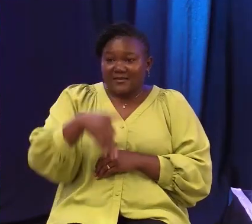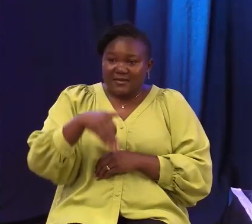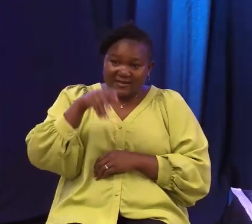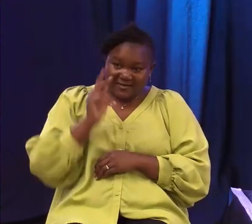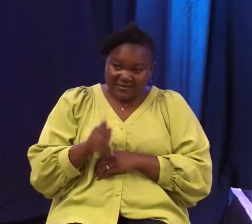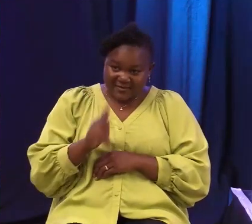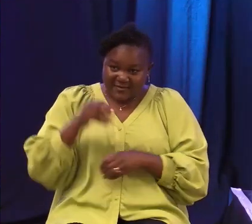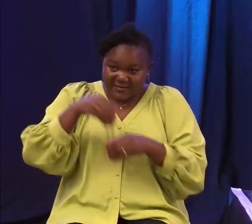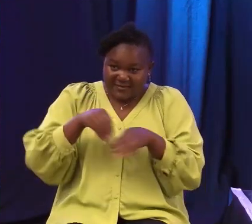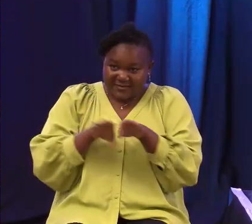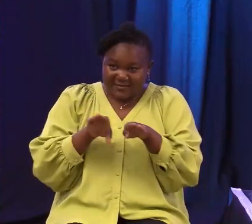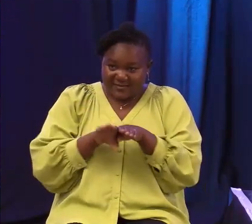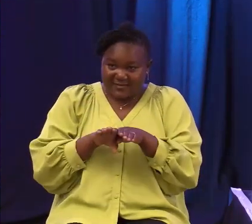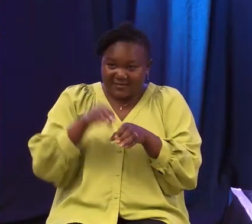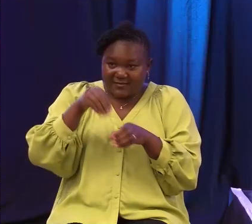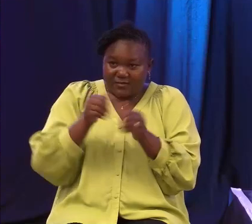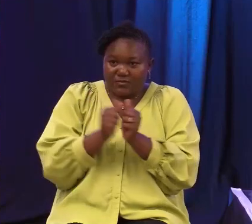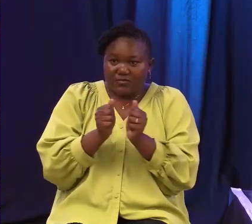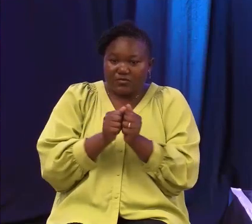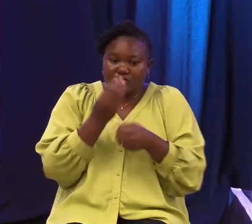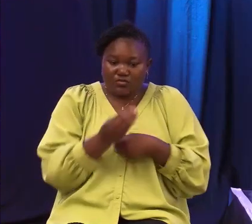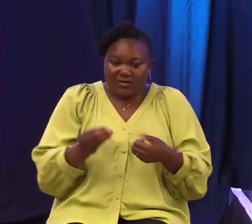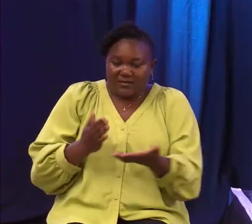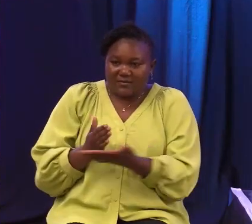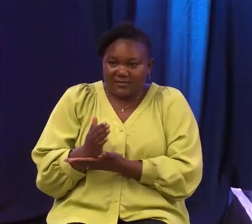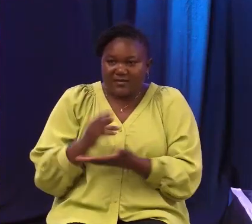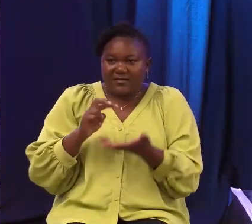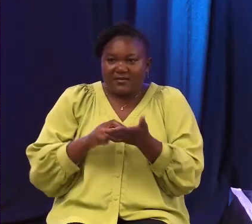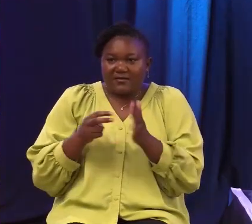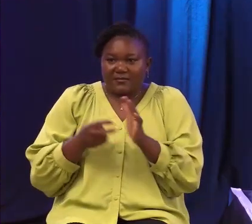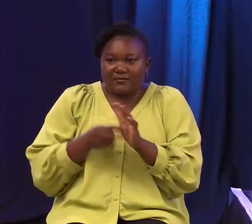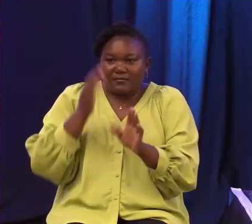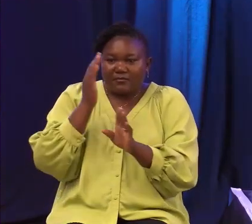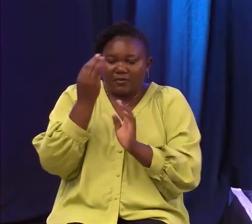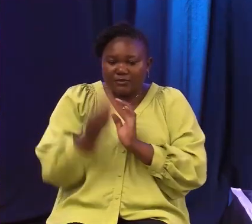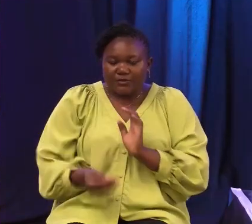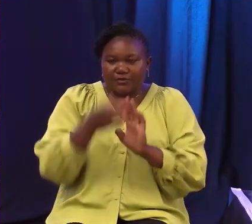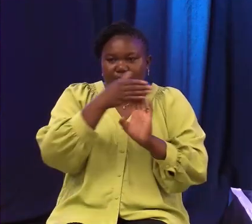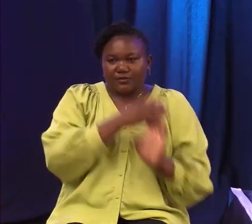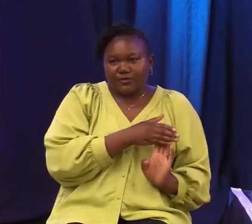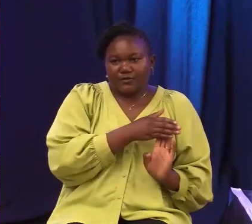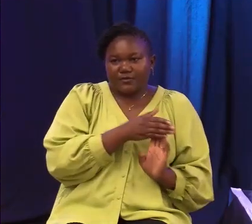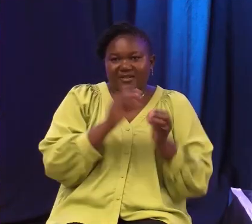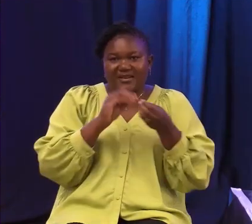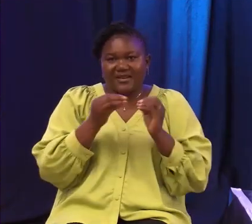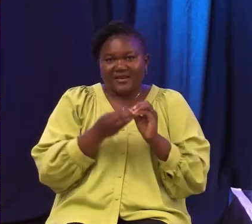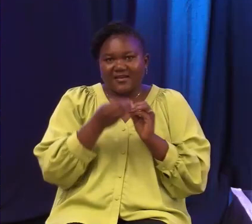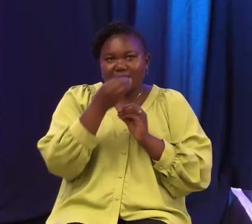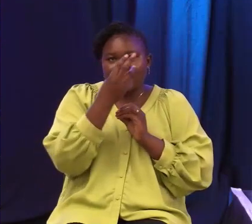provides legislations on children's rights, which is the Child Care Protection Act number 3